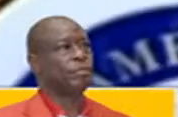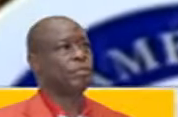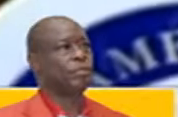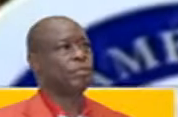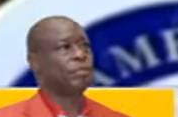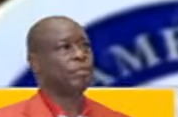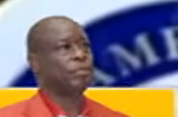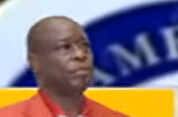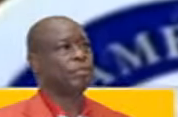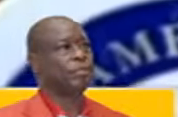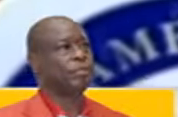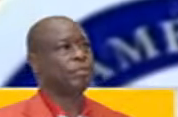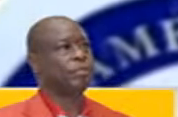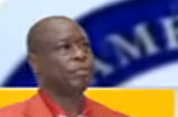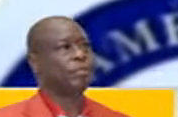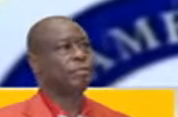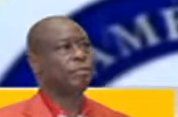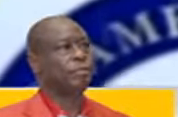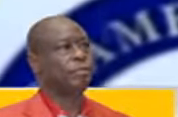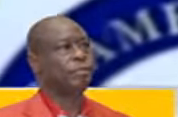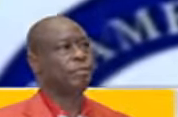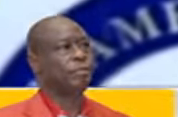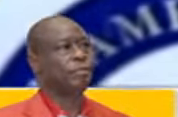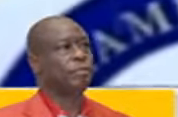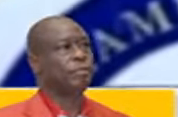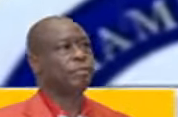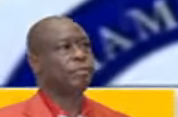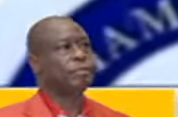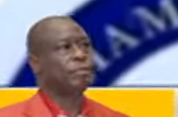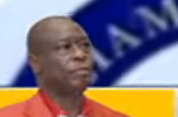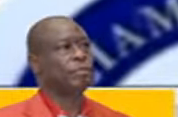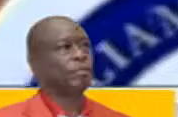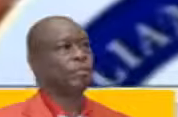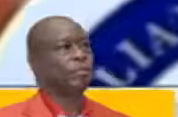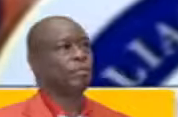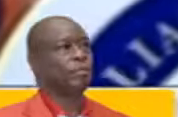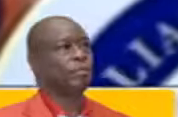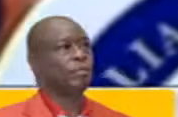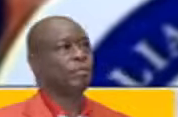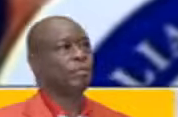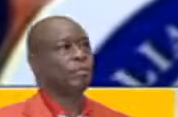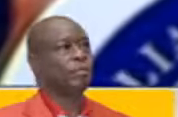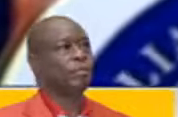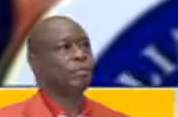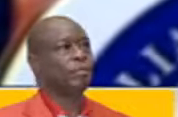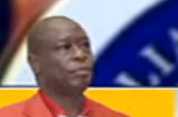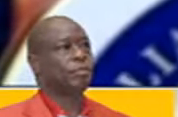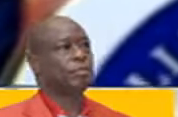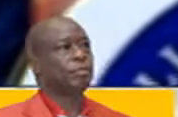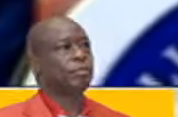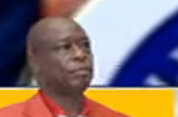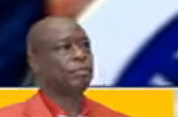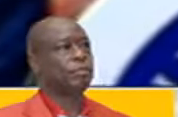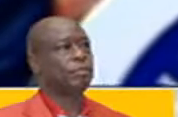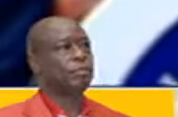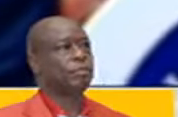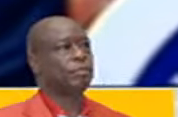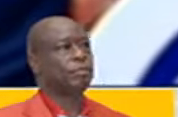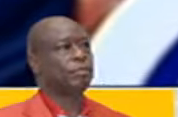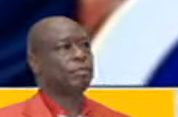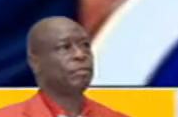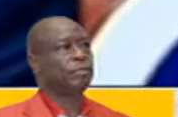to a state officer or a public or official on a public or official occasion is a gift or donation to the